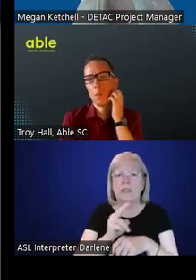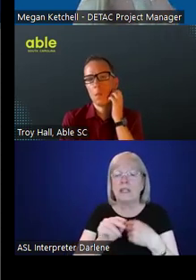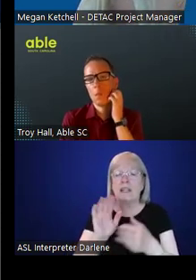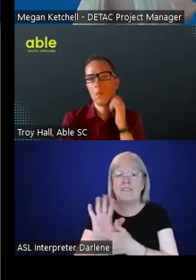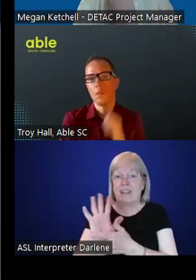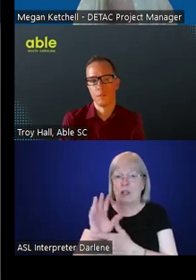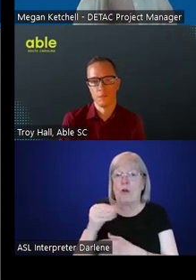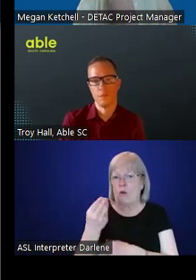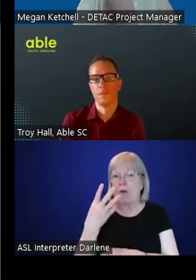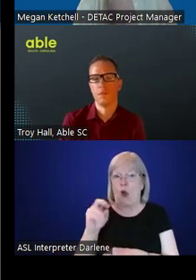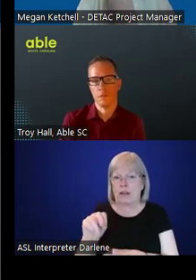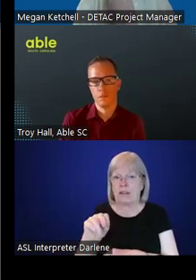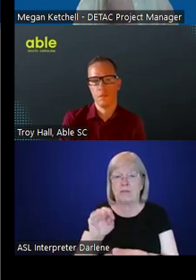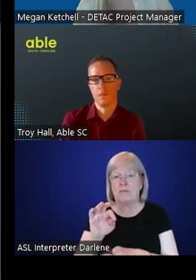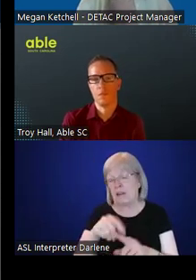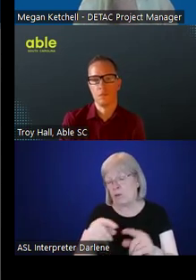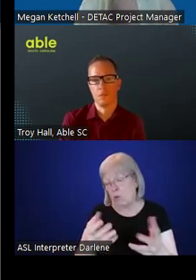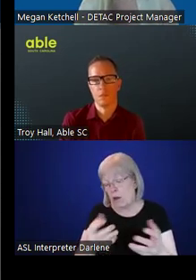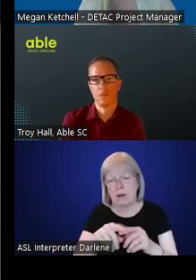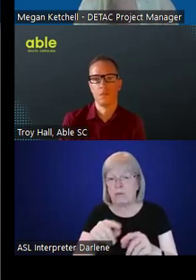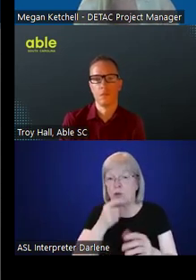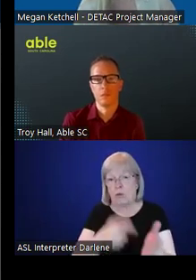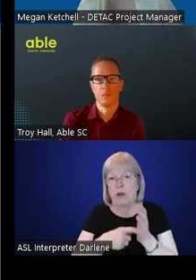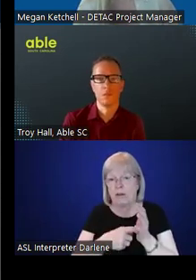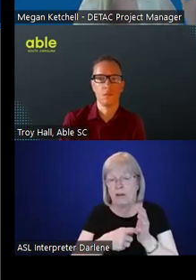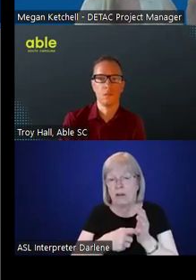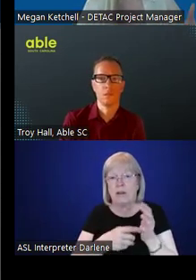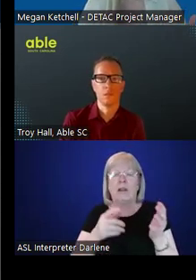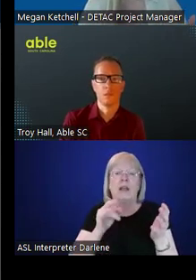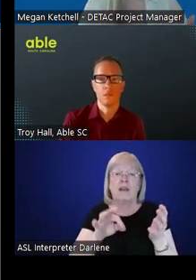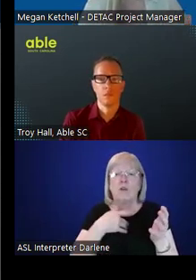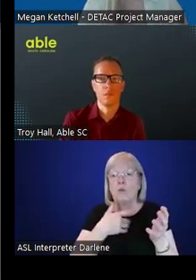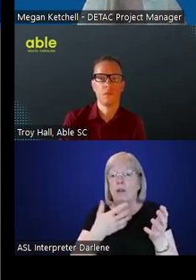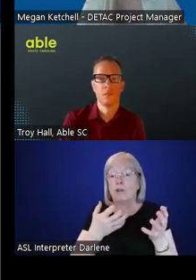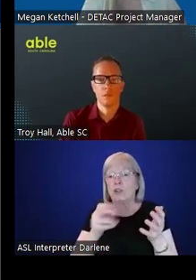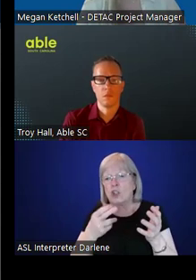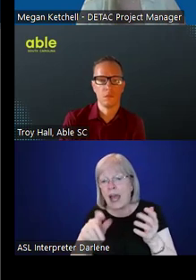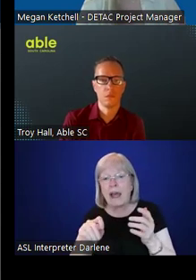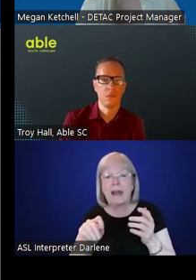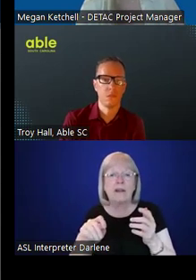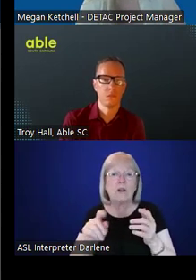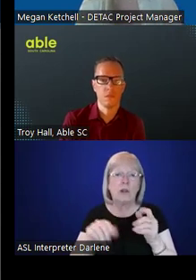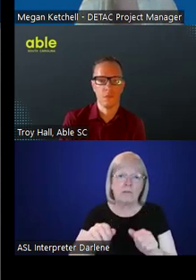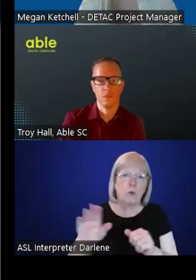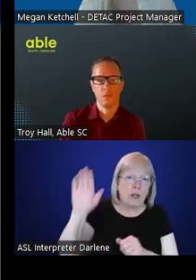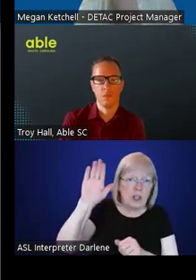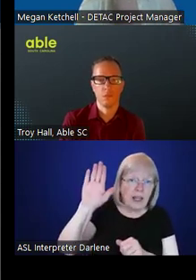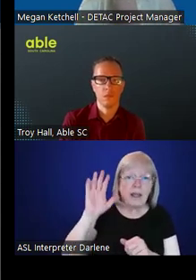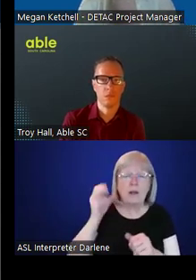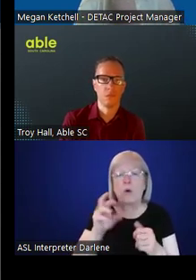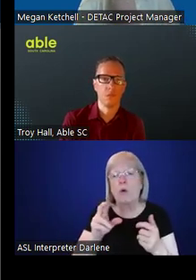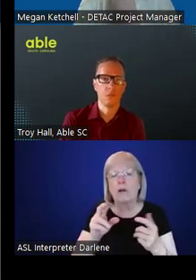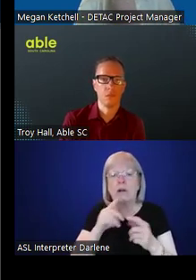required to. We greatly appreciate if you chat in. If you also have questions, you can also raise your hand or unmute